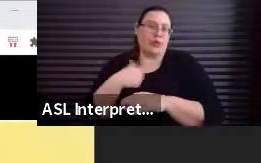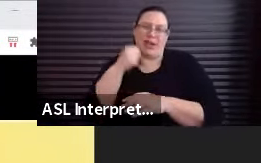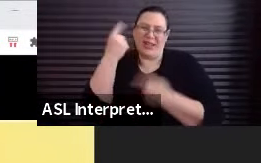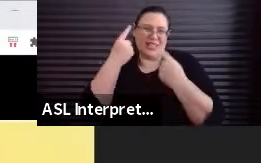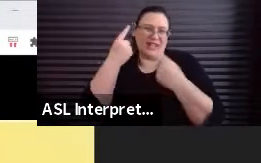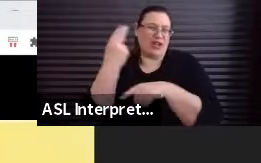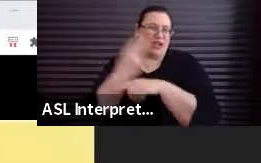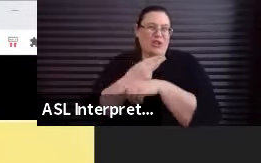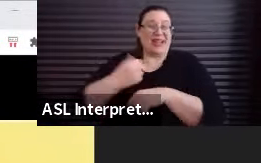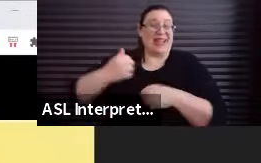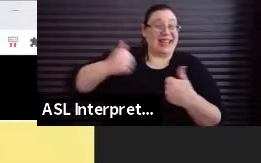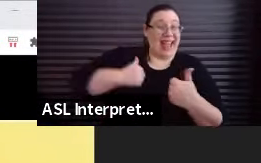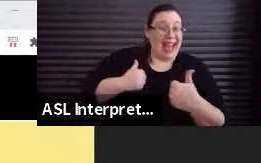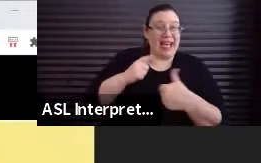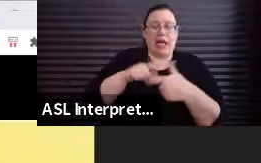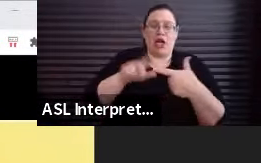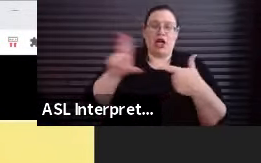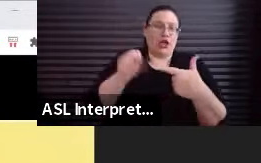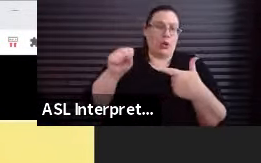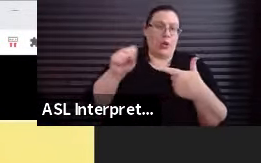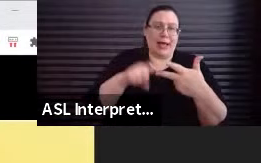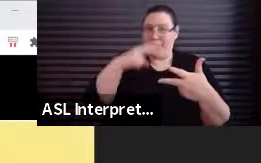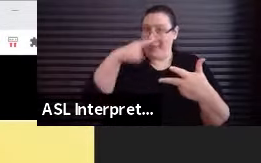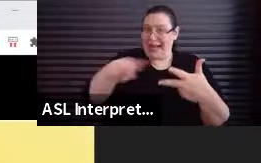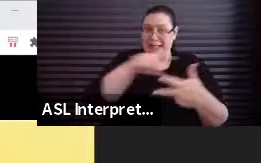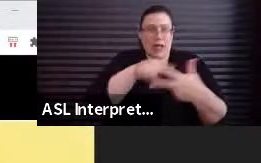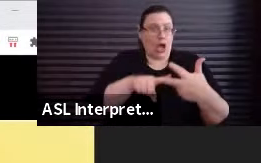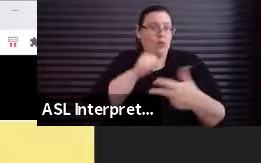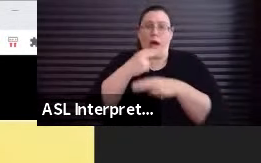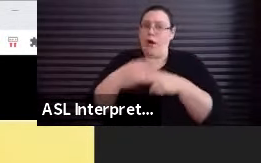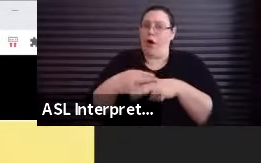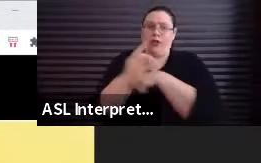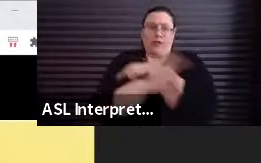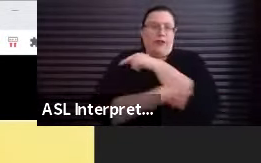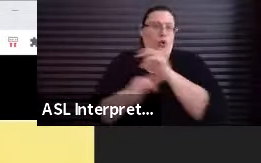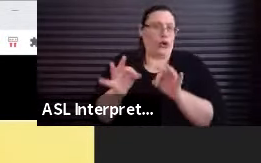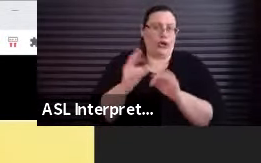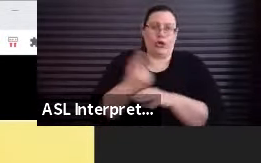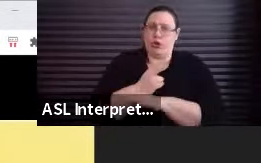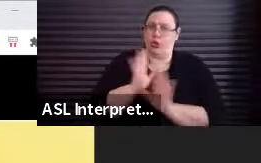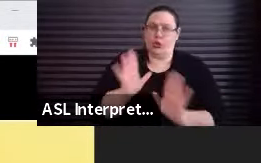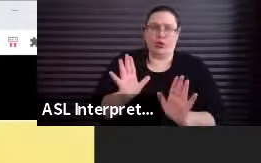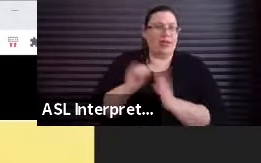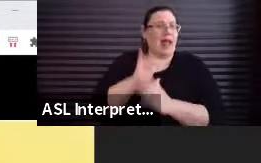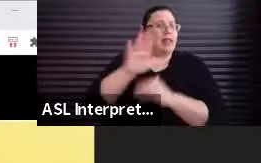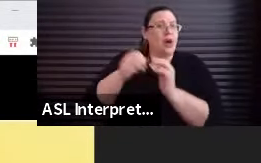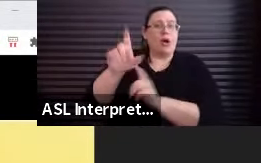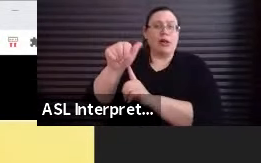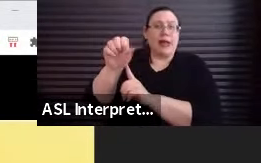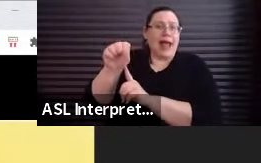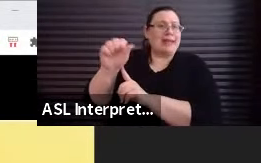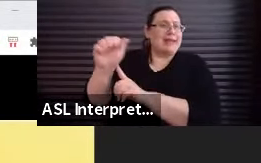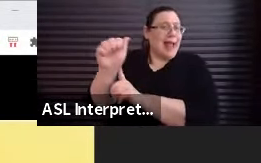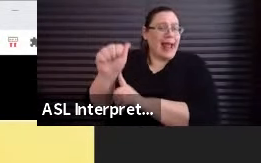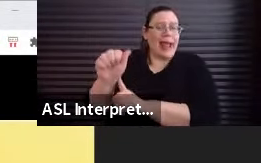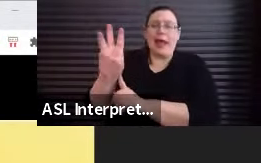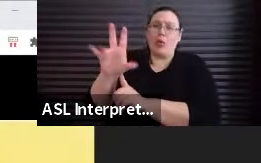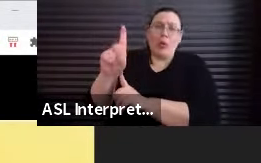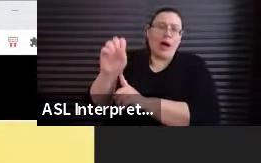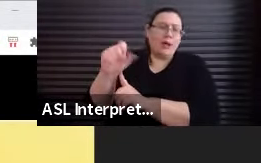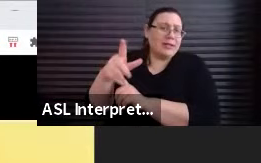United States, or Mexico foreign use. That's all part of the Class A, Wild Spot, Cable, the domestic